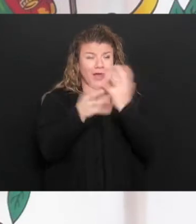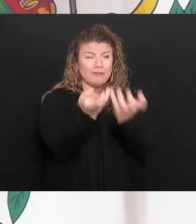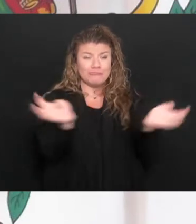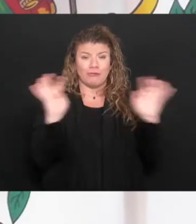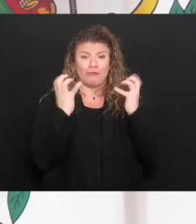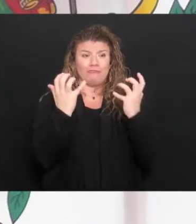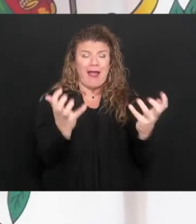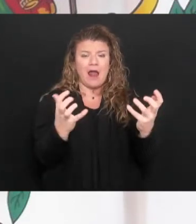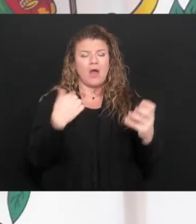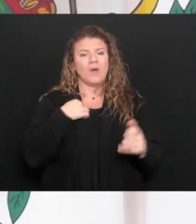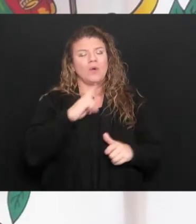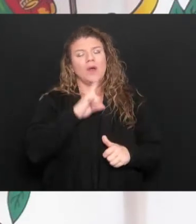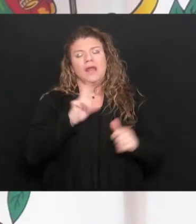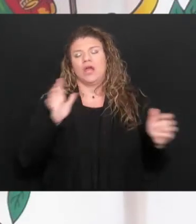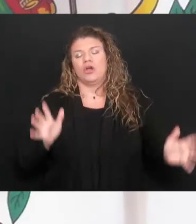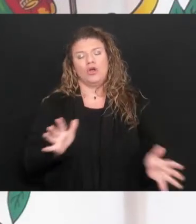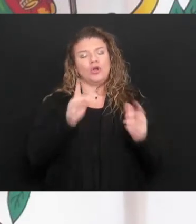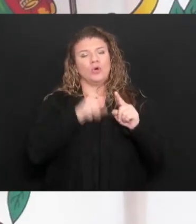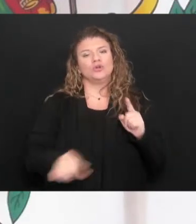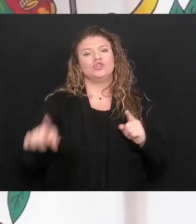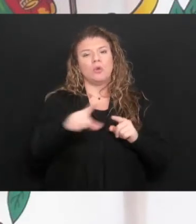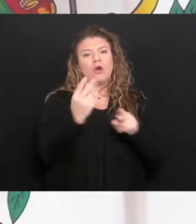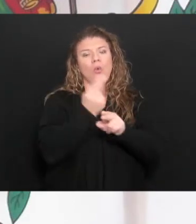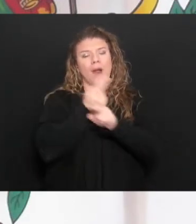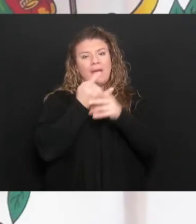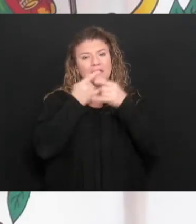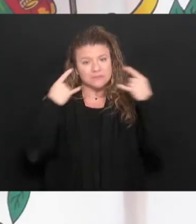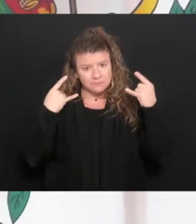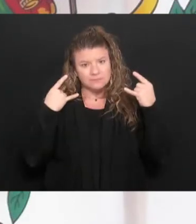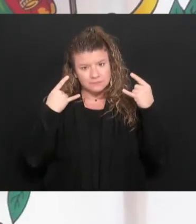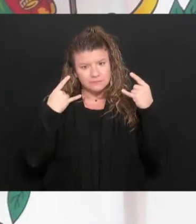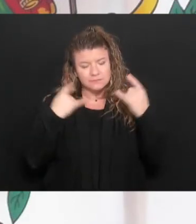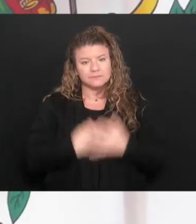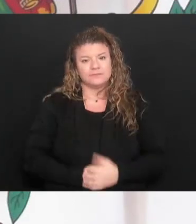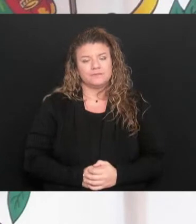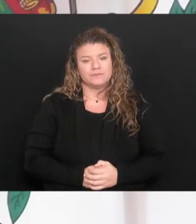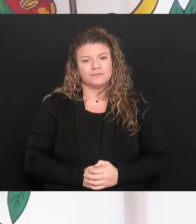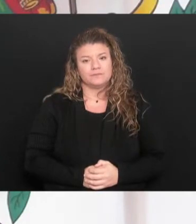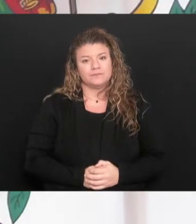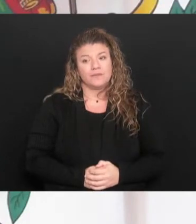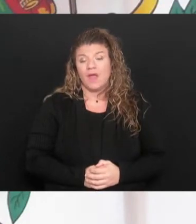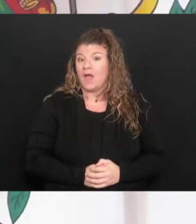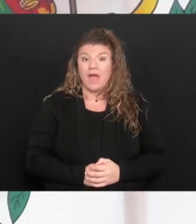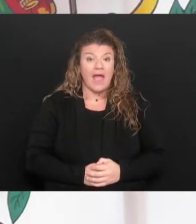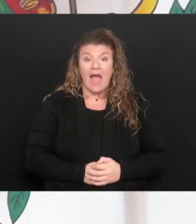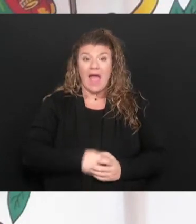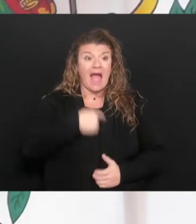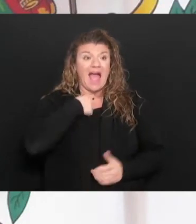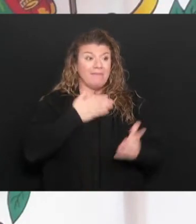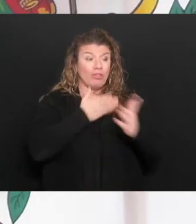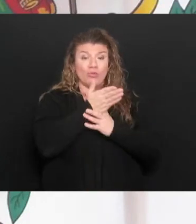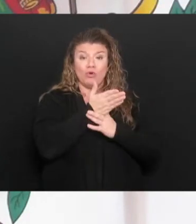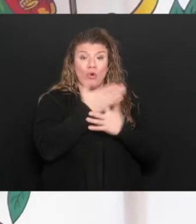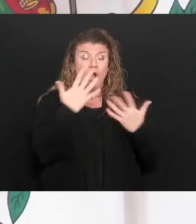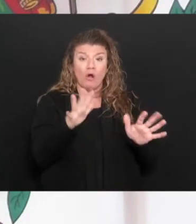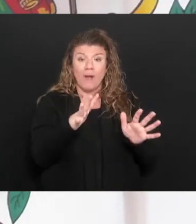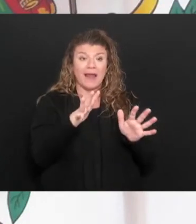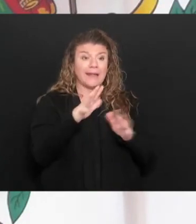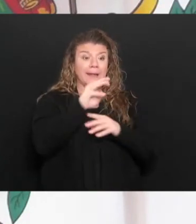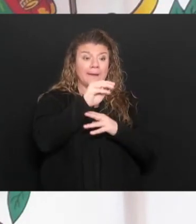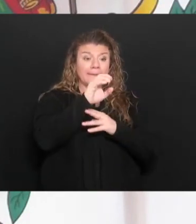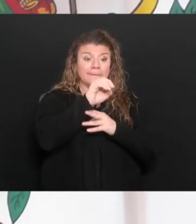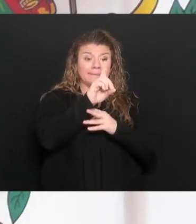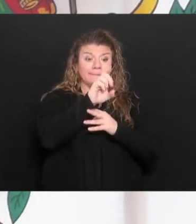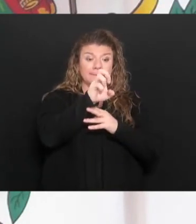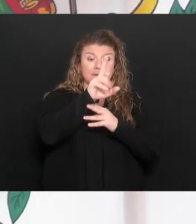we highly encourage you to wear a mask. You know, I've been through the stuff on Moderna and J&J